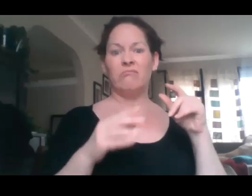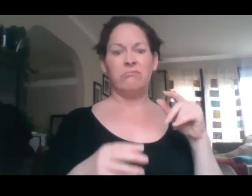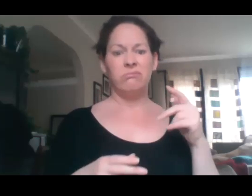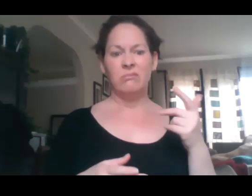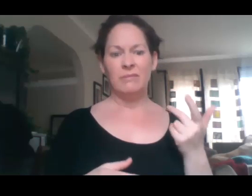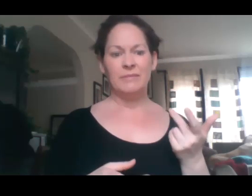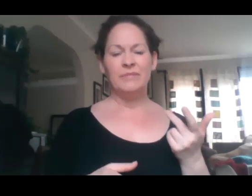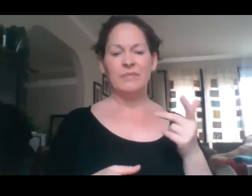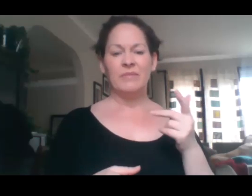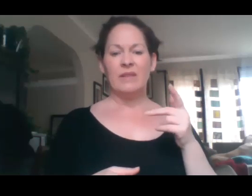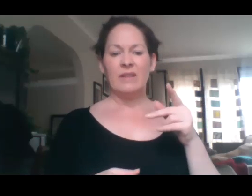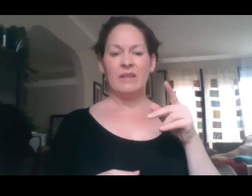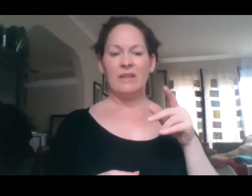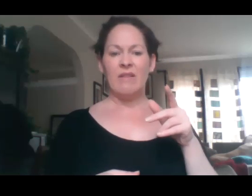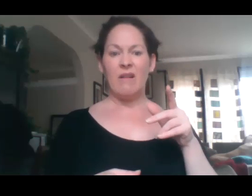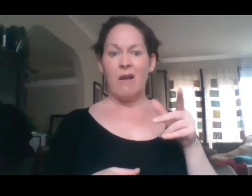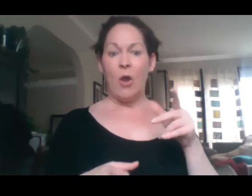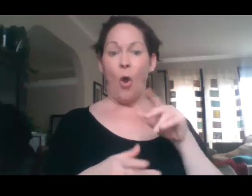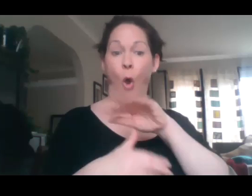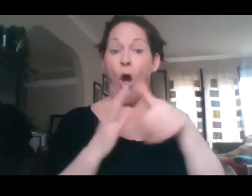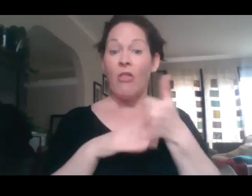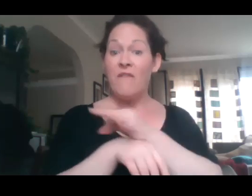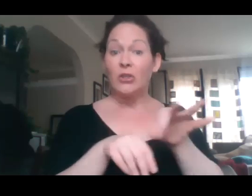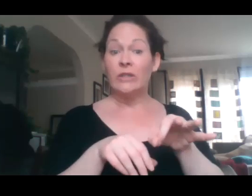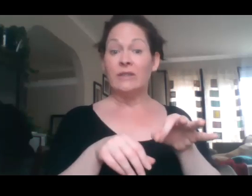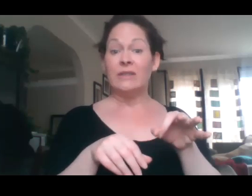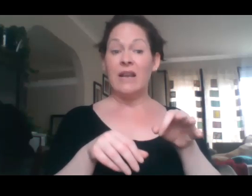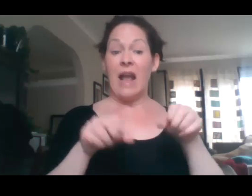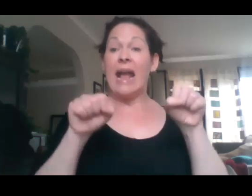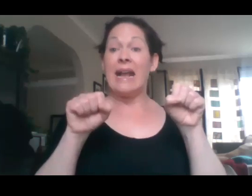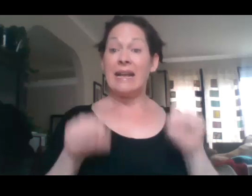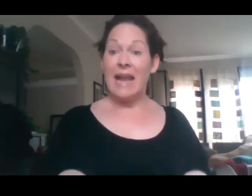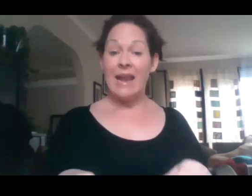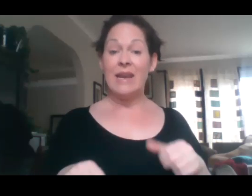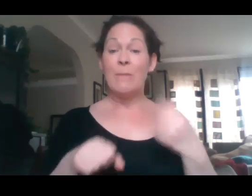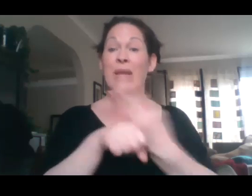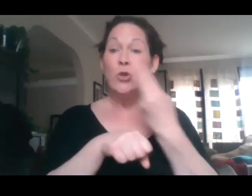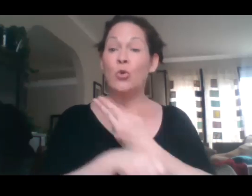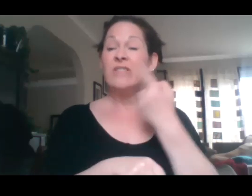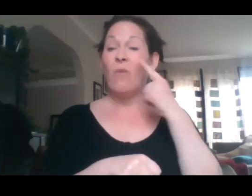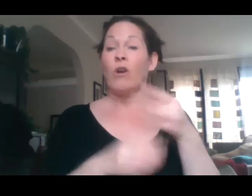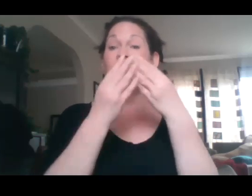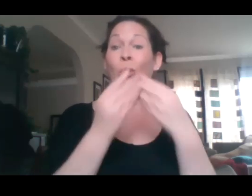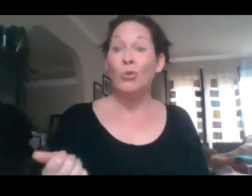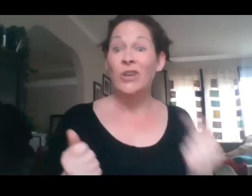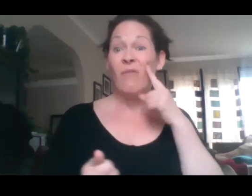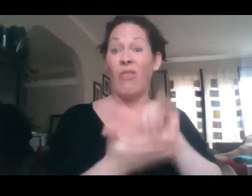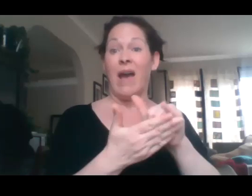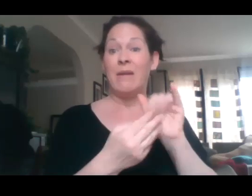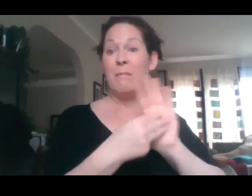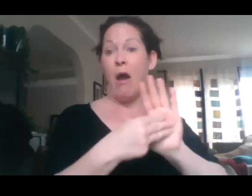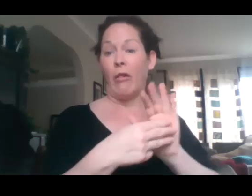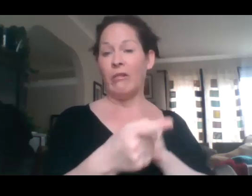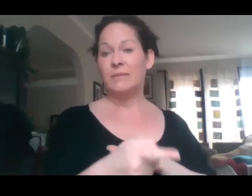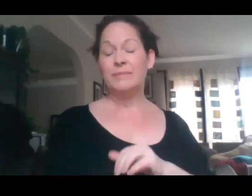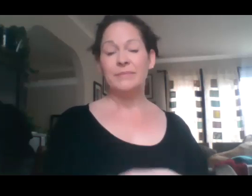especially the natural exponential, can be used, it's used as a solution for so many physical models that